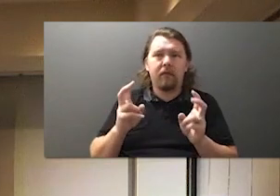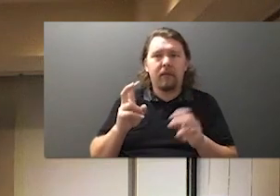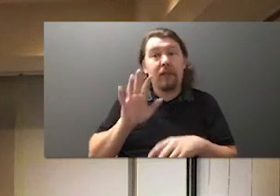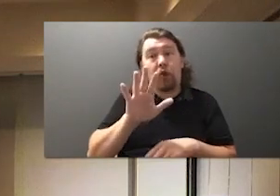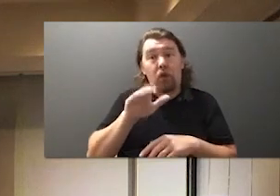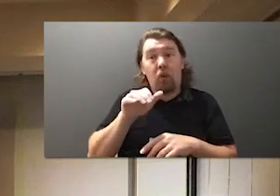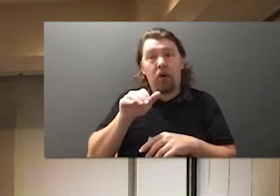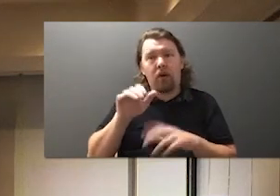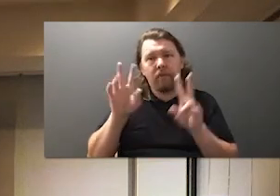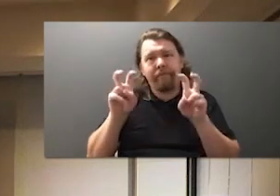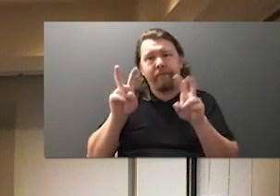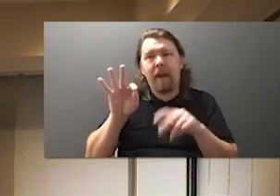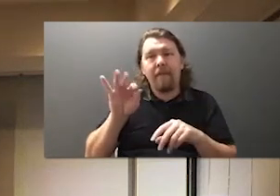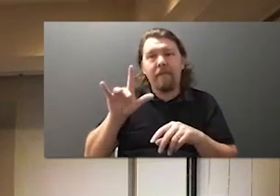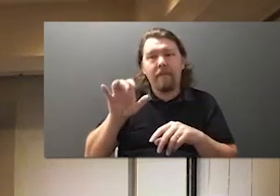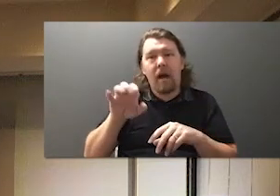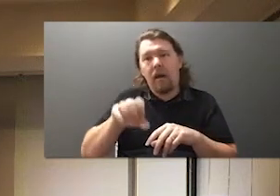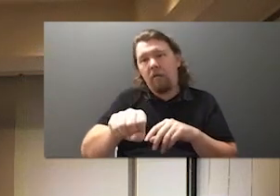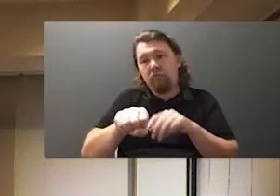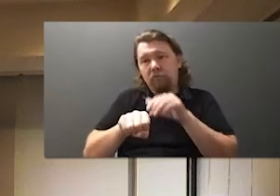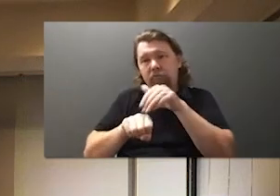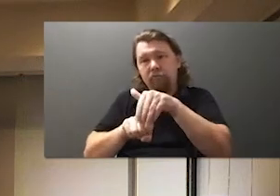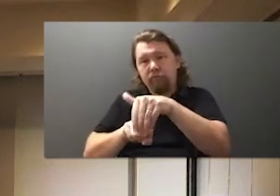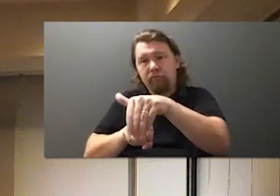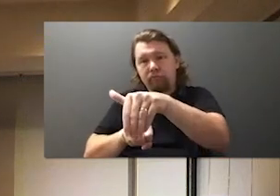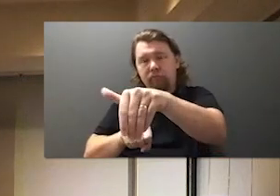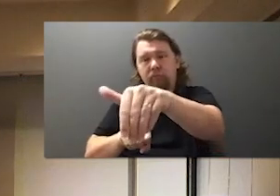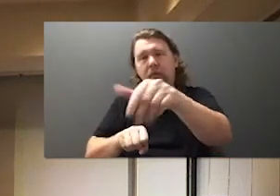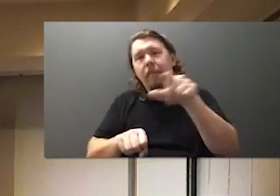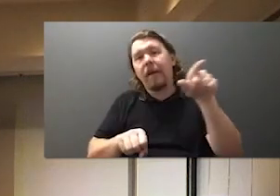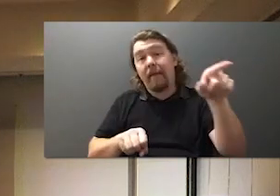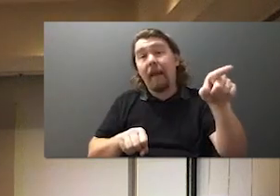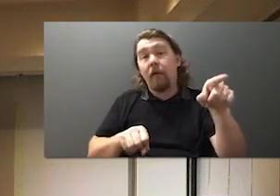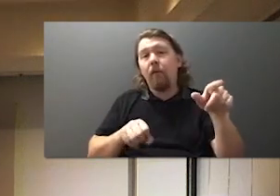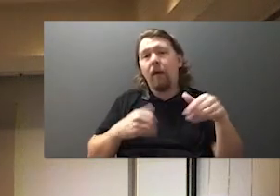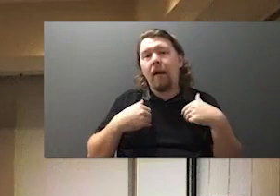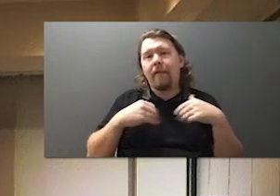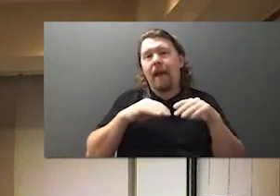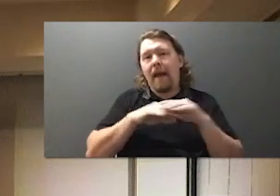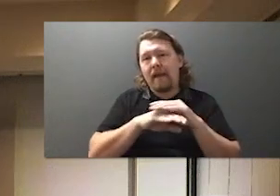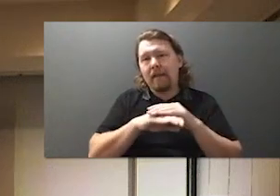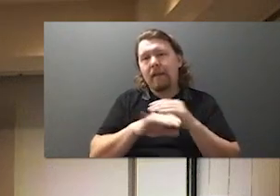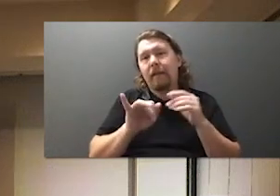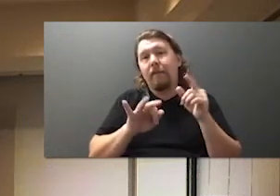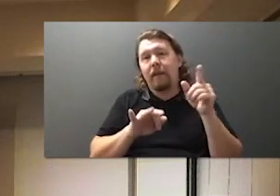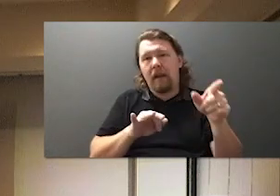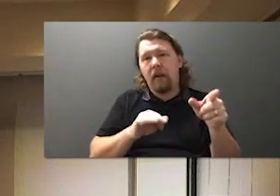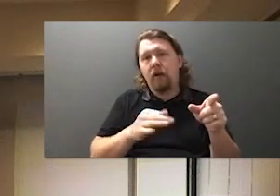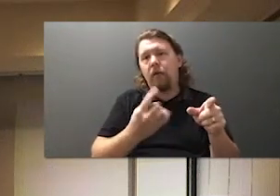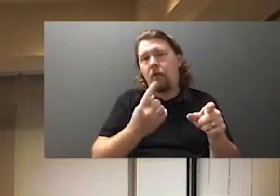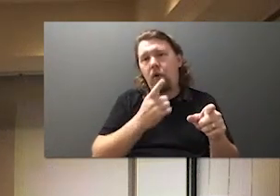filing cabinet, if you will, and they'll still have access to that document since they were the original supplier.